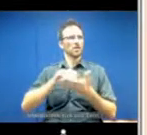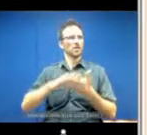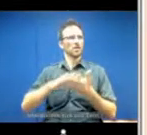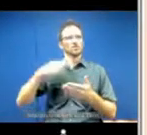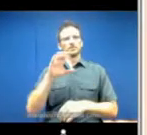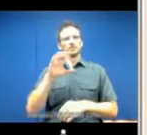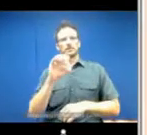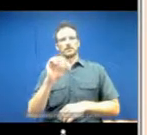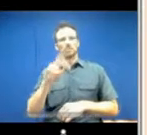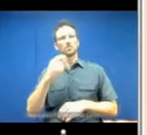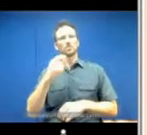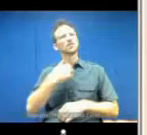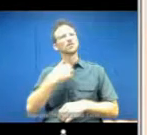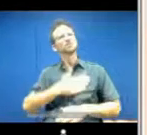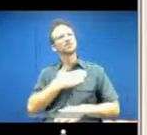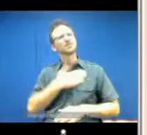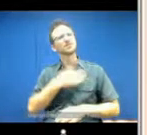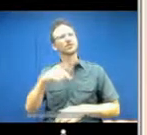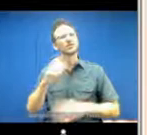ride for these 5